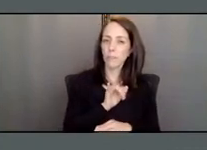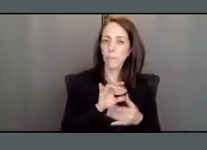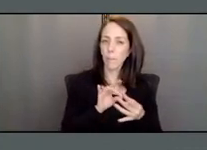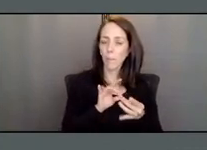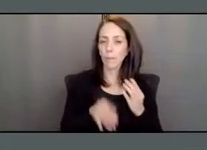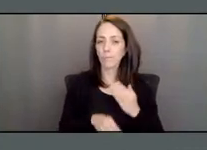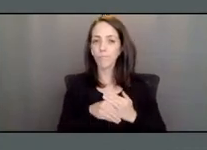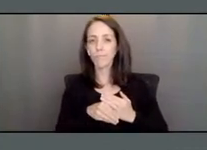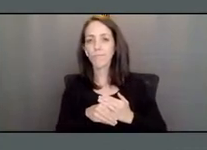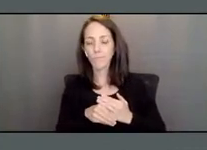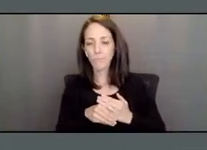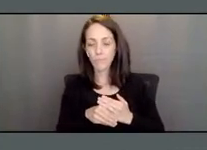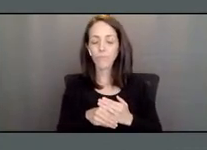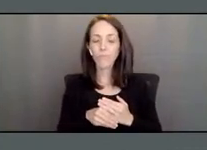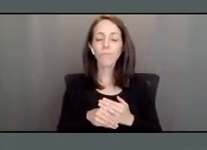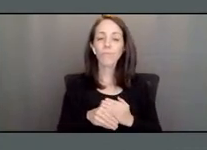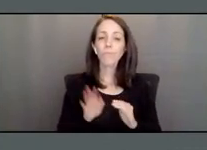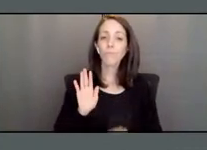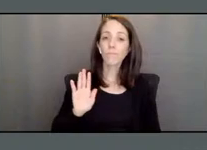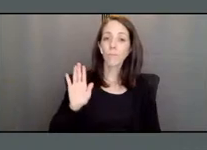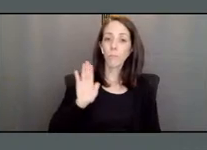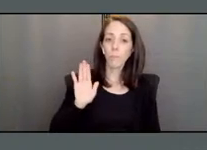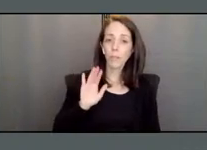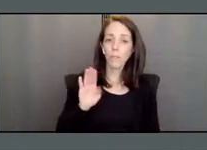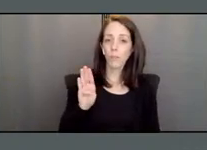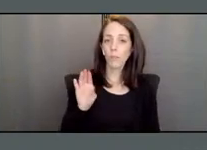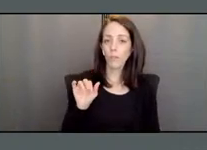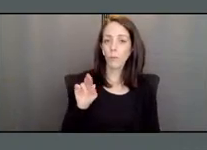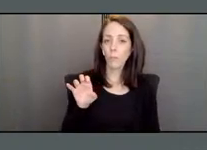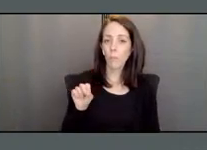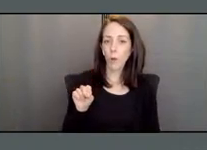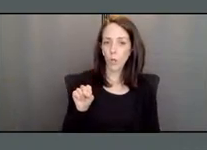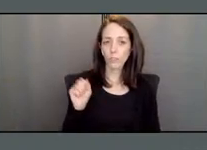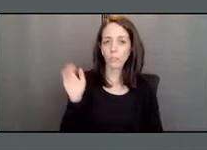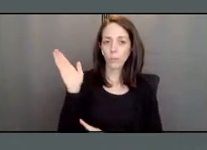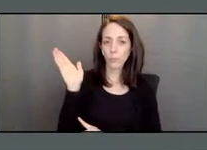had presentation was presented to us.